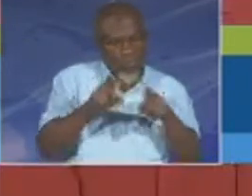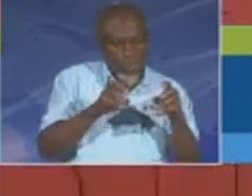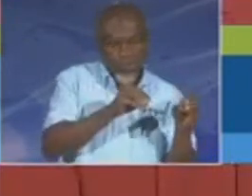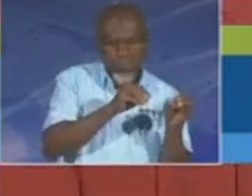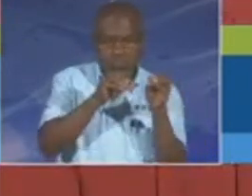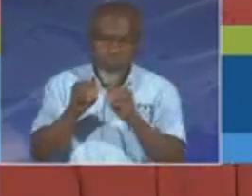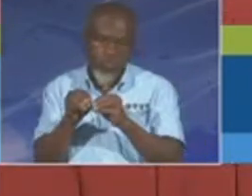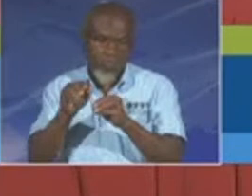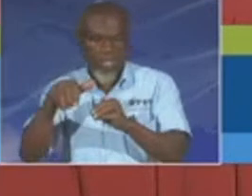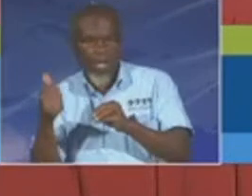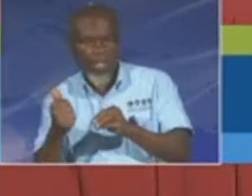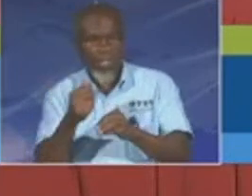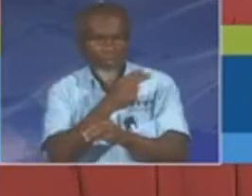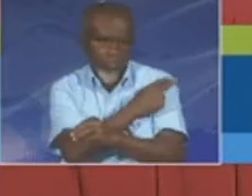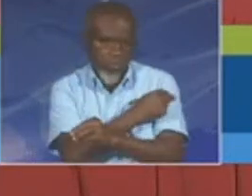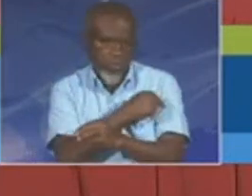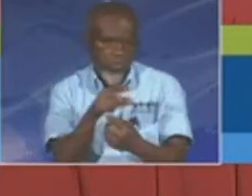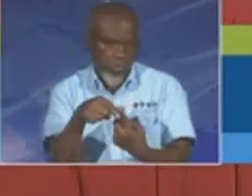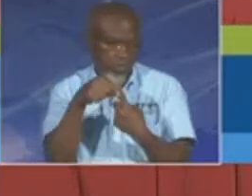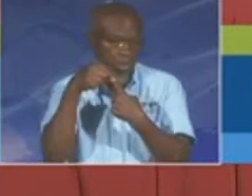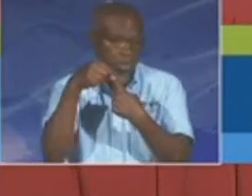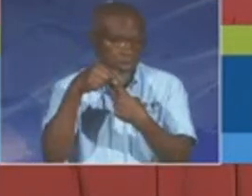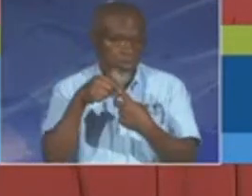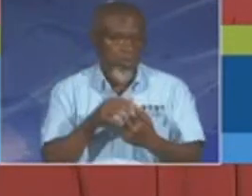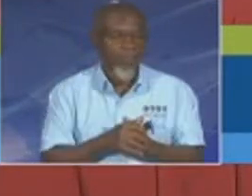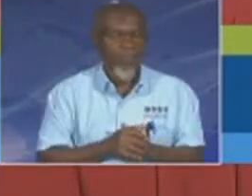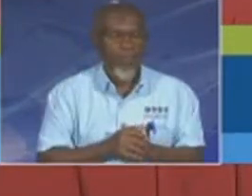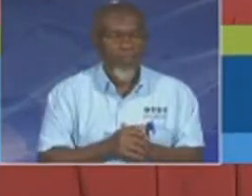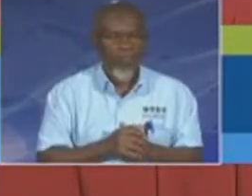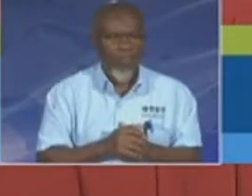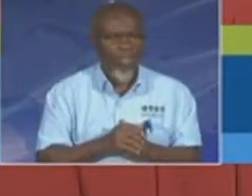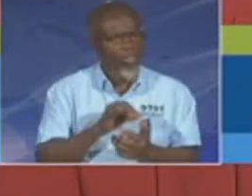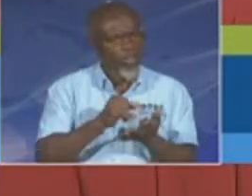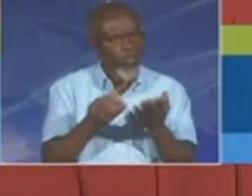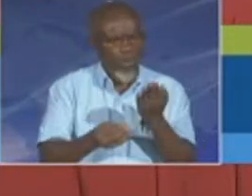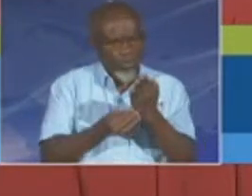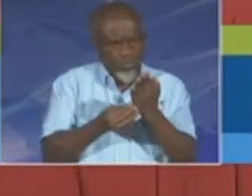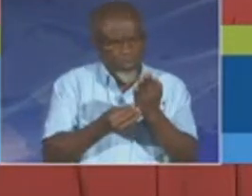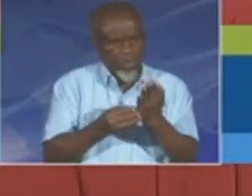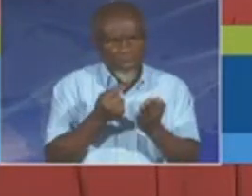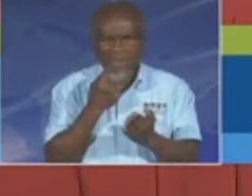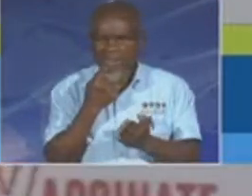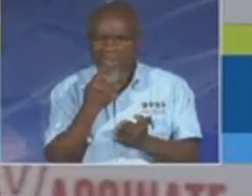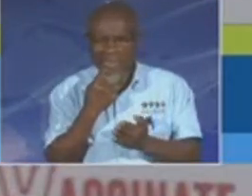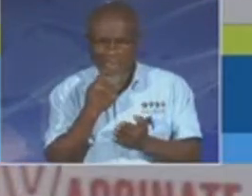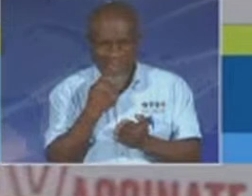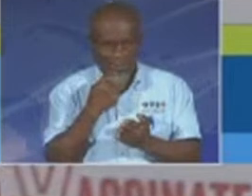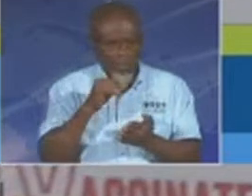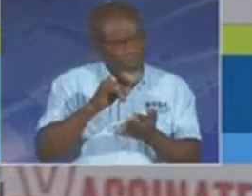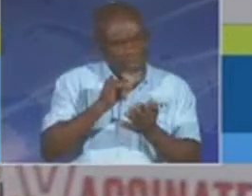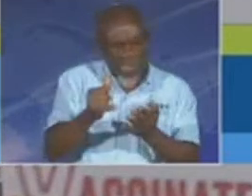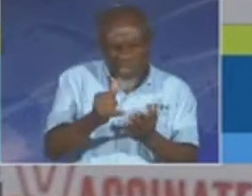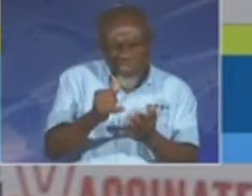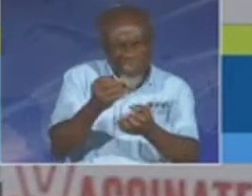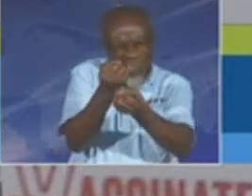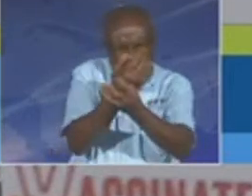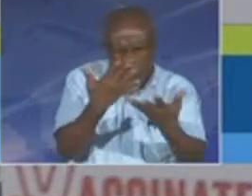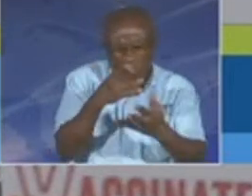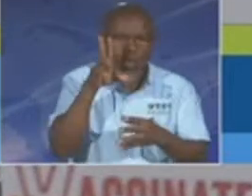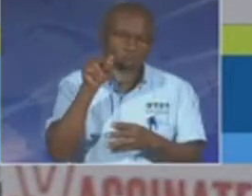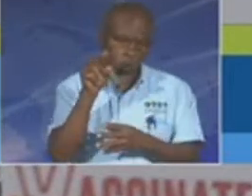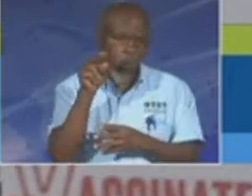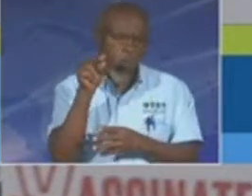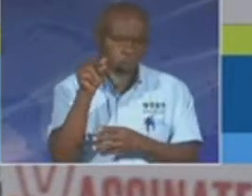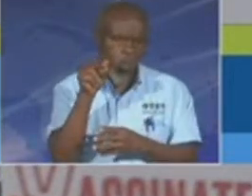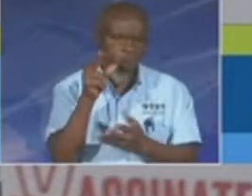Hines? Yeah, thank you, CMO. Just to add to what CMO has said, what we're looking at is not a lack of data. We're seeing what we would consider to